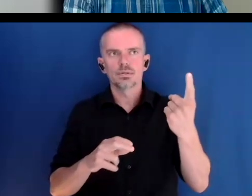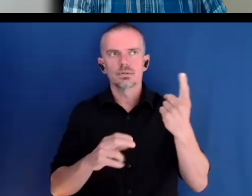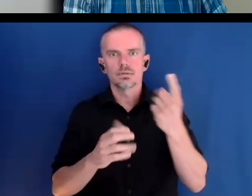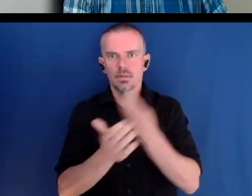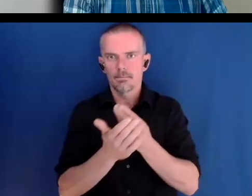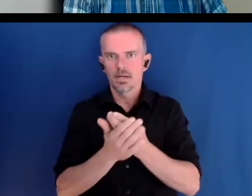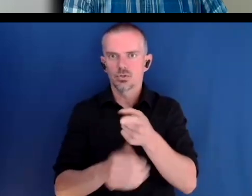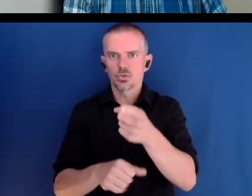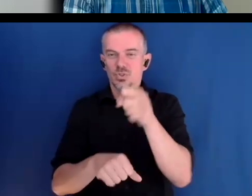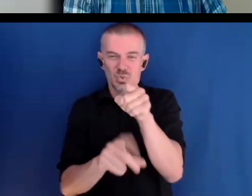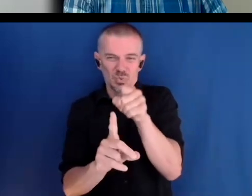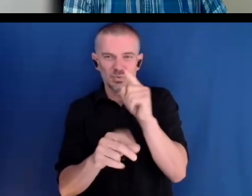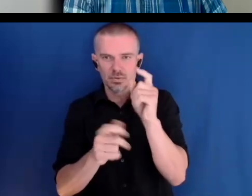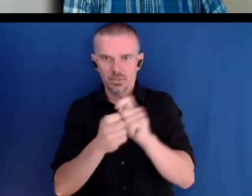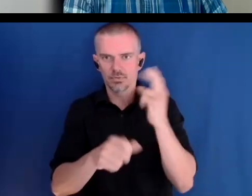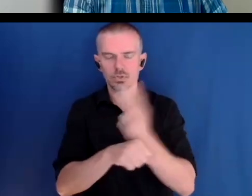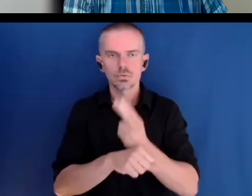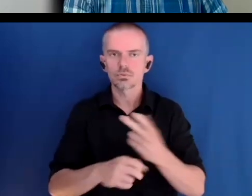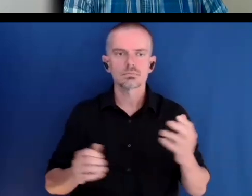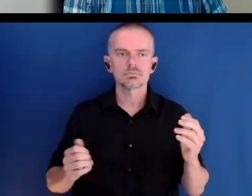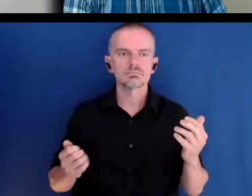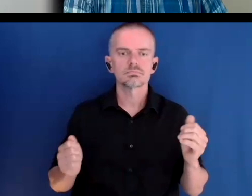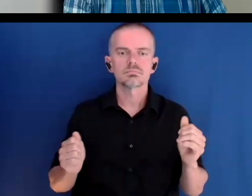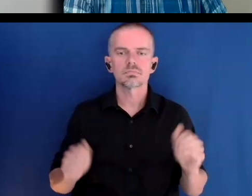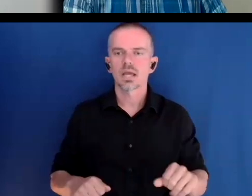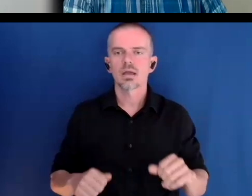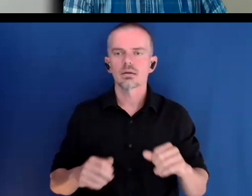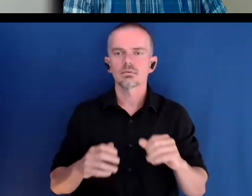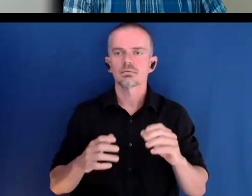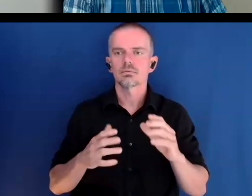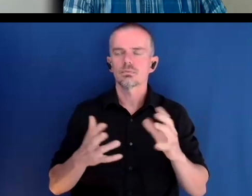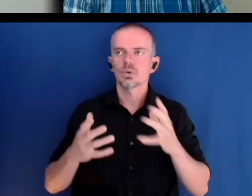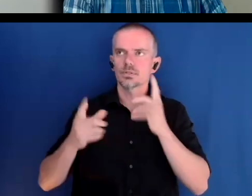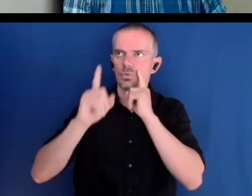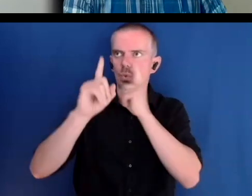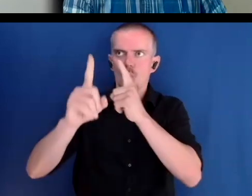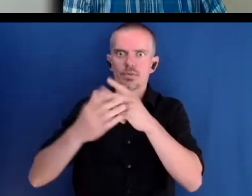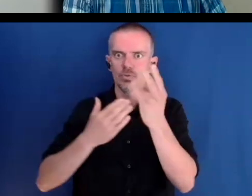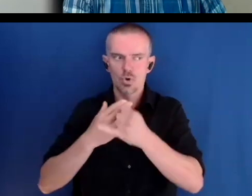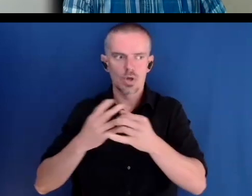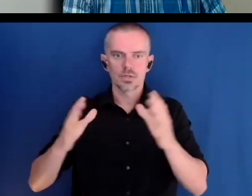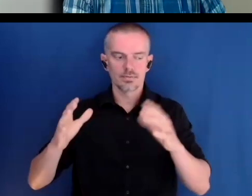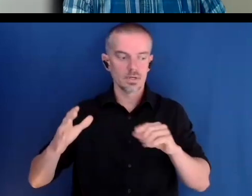so if it's a landscape scale thing with lots of parties kind of contributing to the outcomes and you framed it in that way,